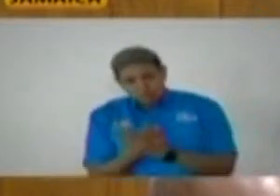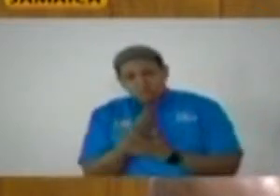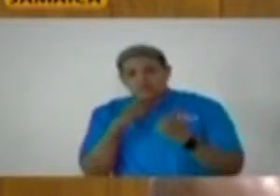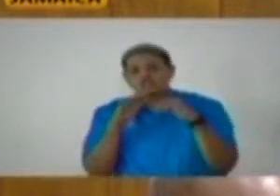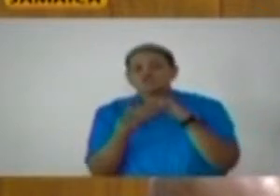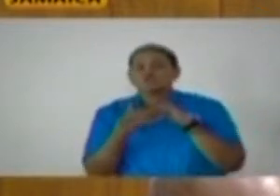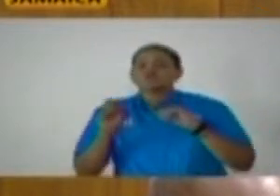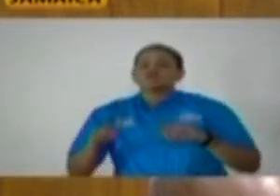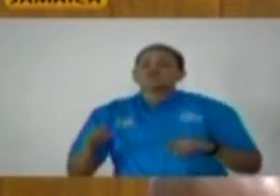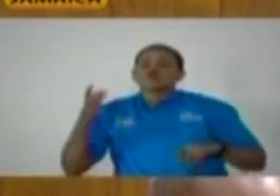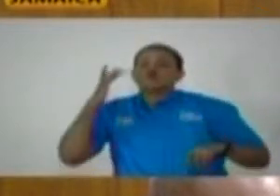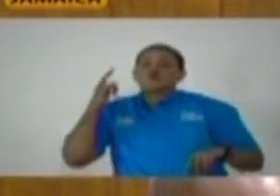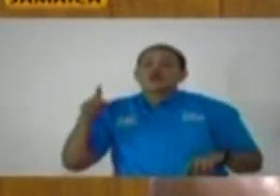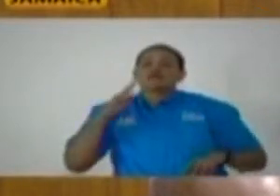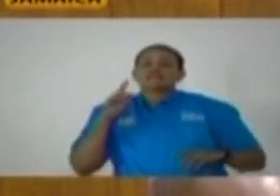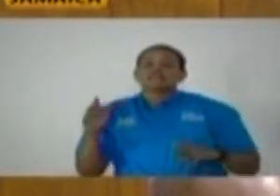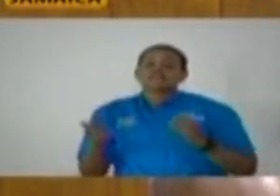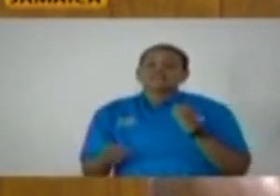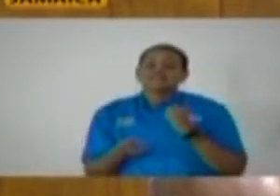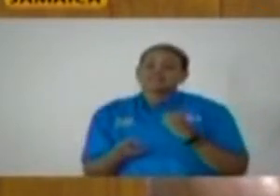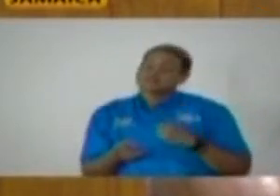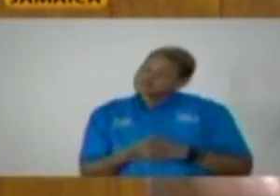country, because the savings that